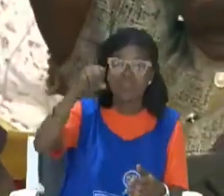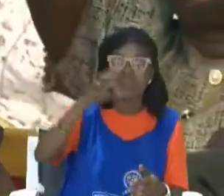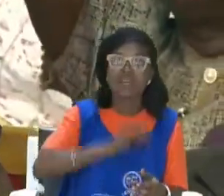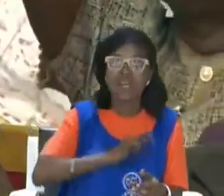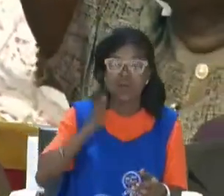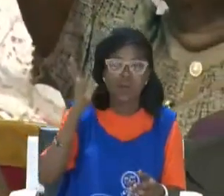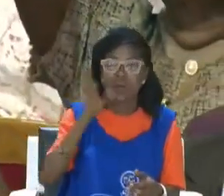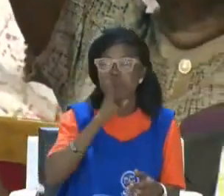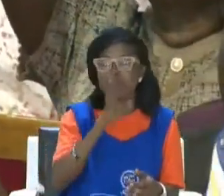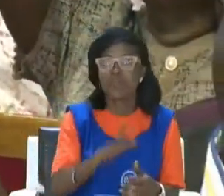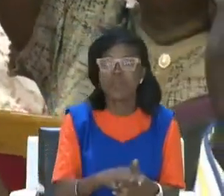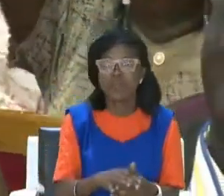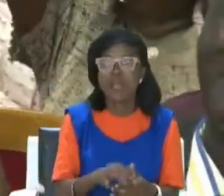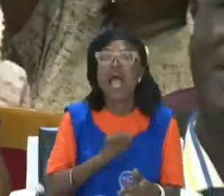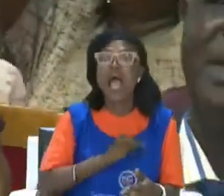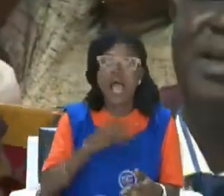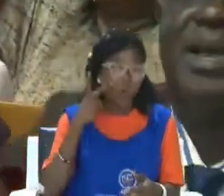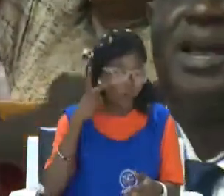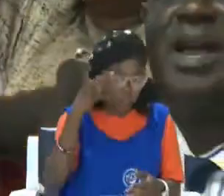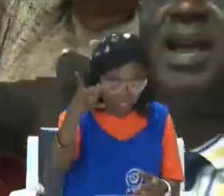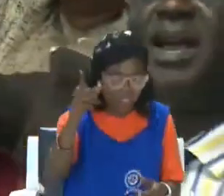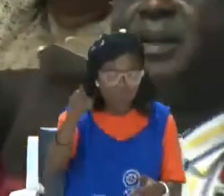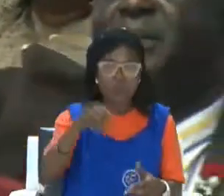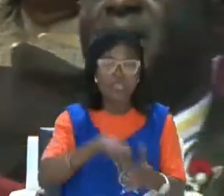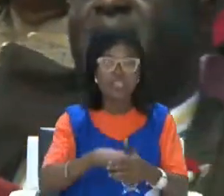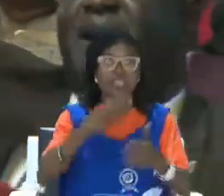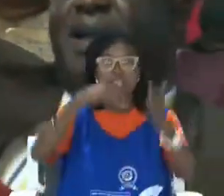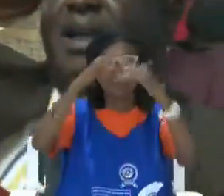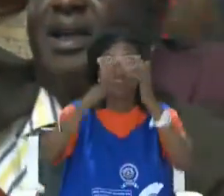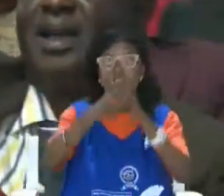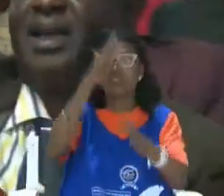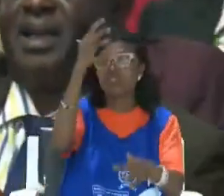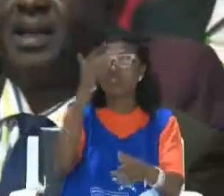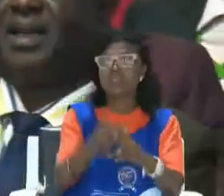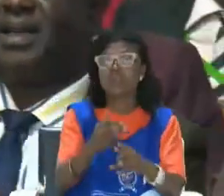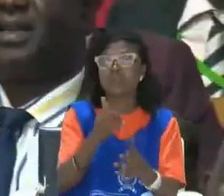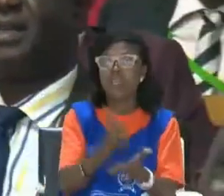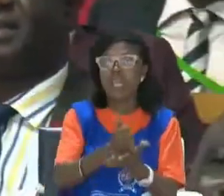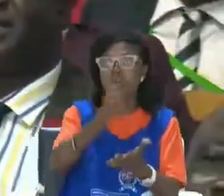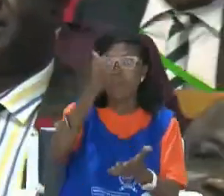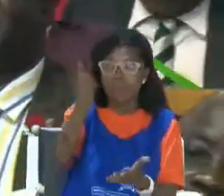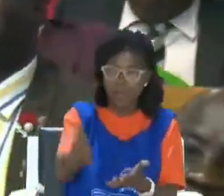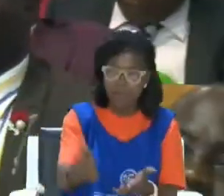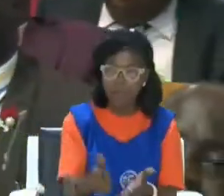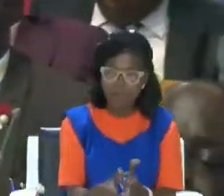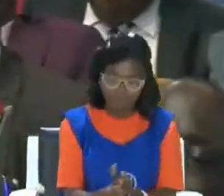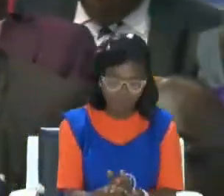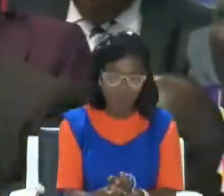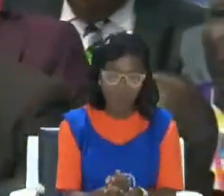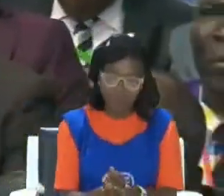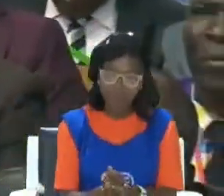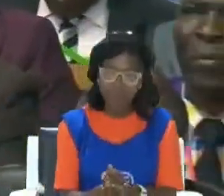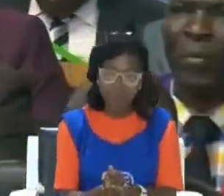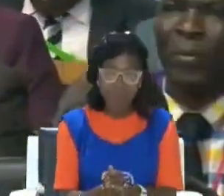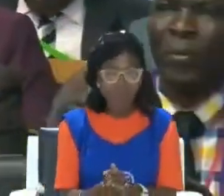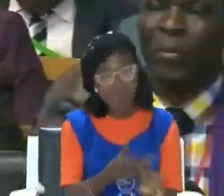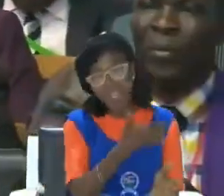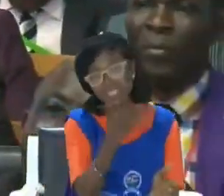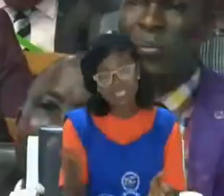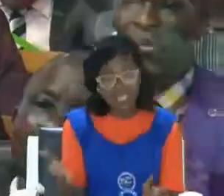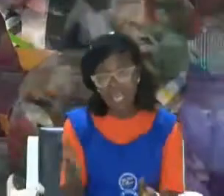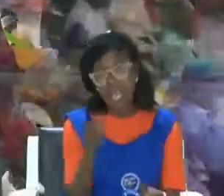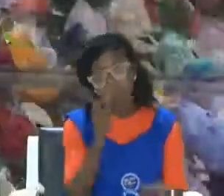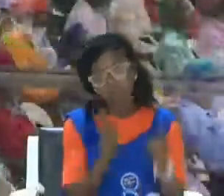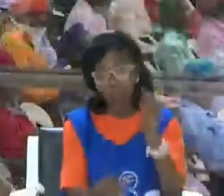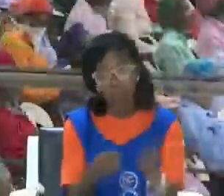In that case, I will see you in heaven in Jesus' name. But there are people who